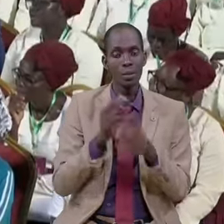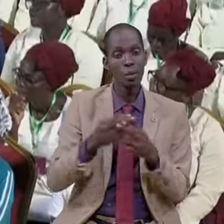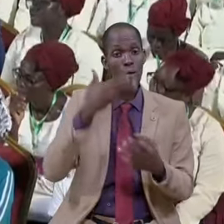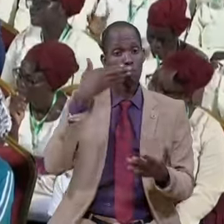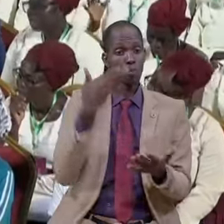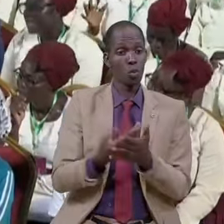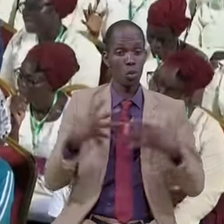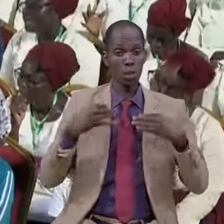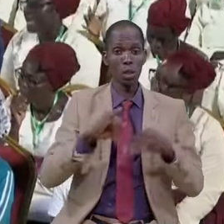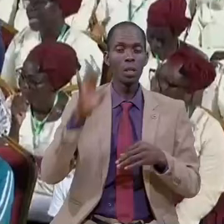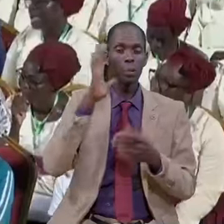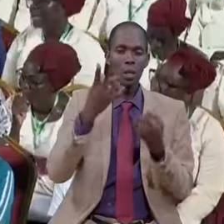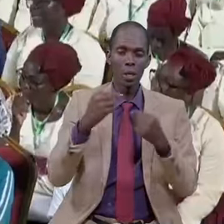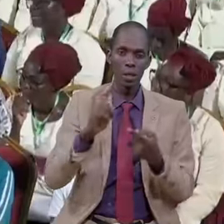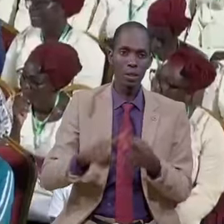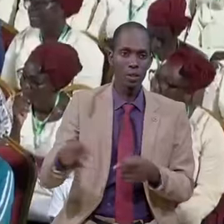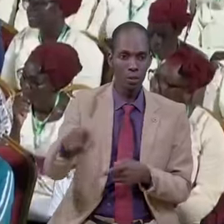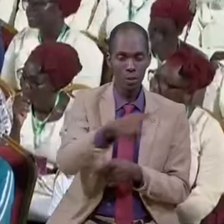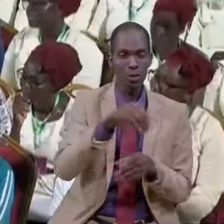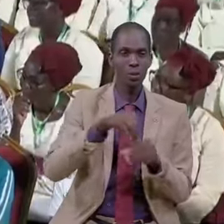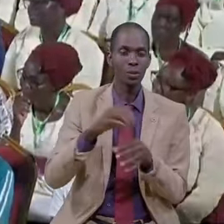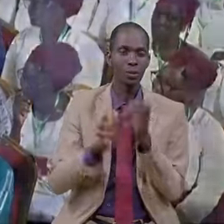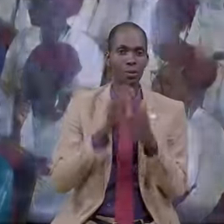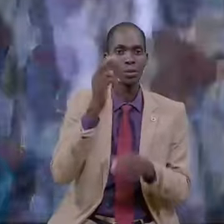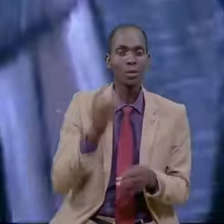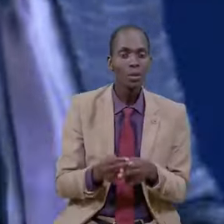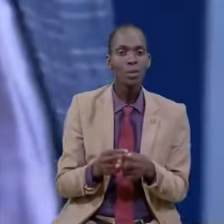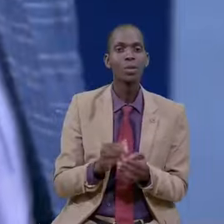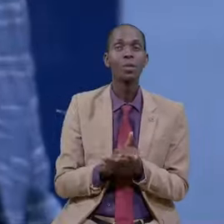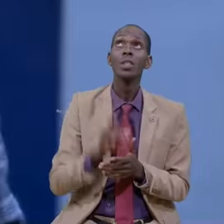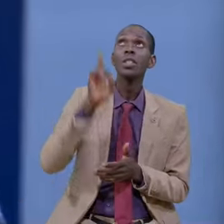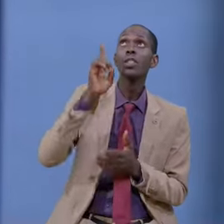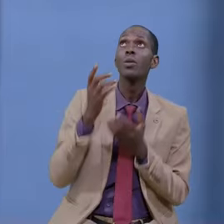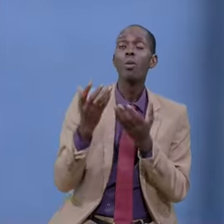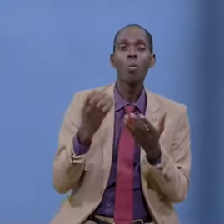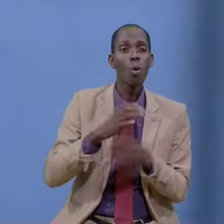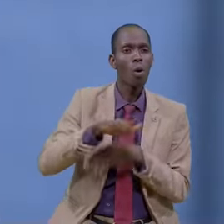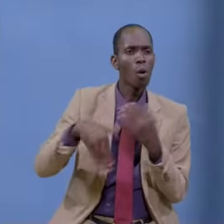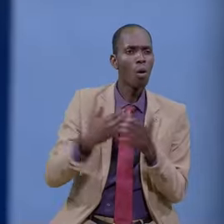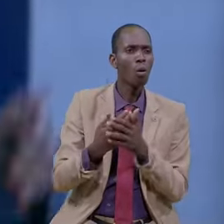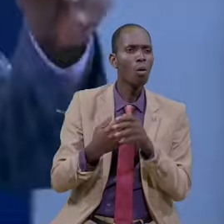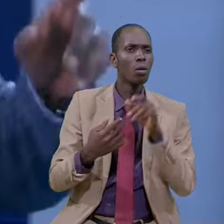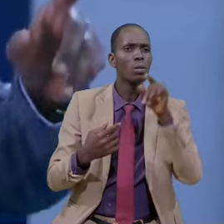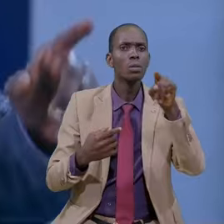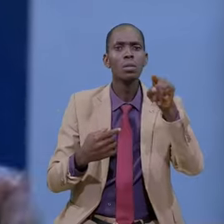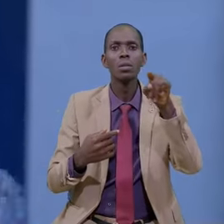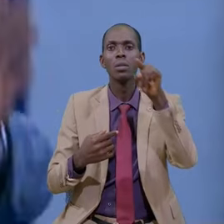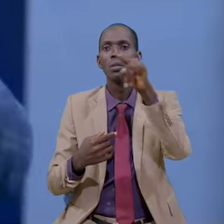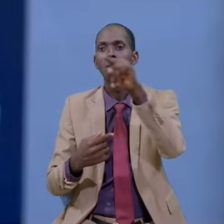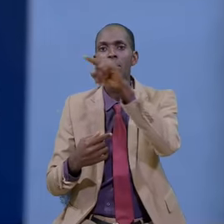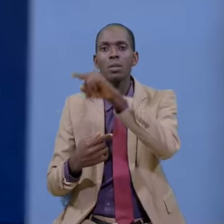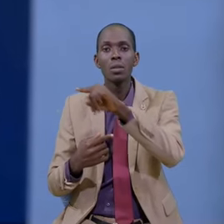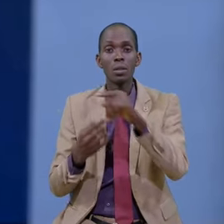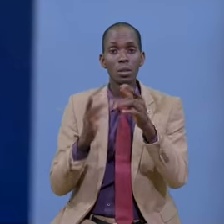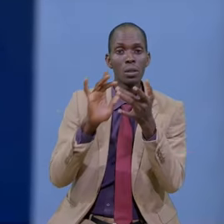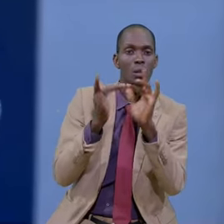will come to your way tonight all all there there here there online everywhere